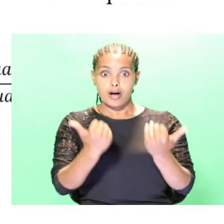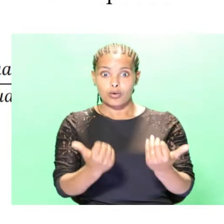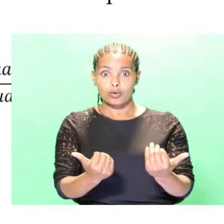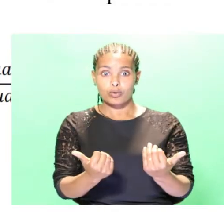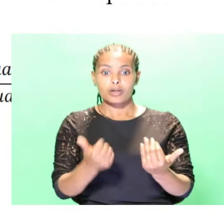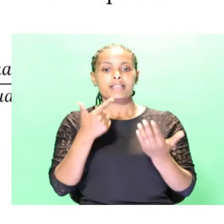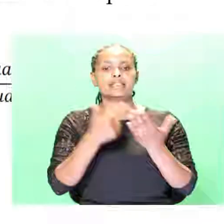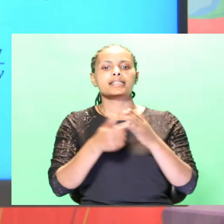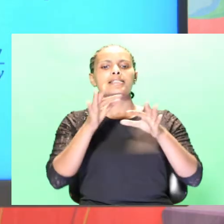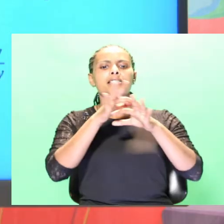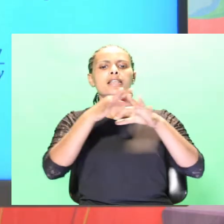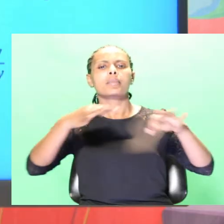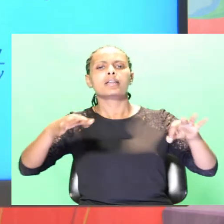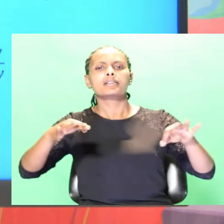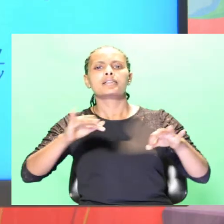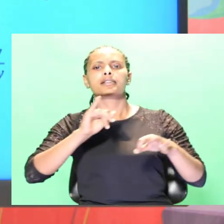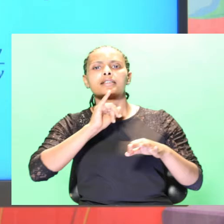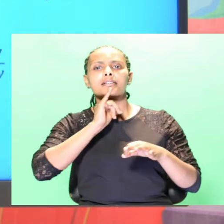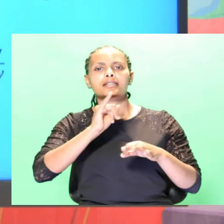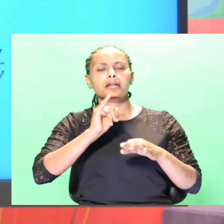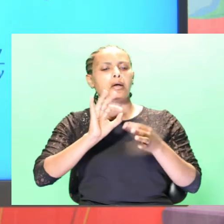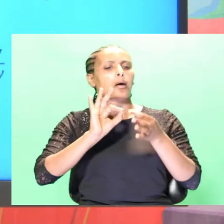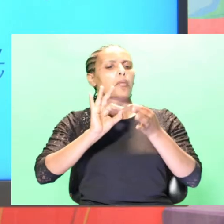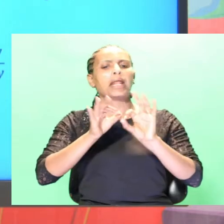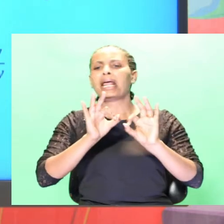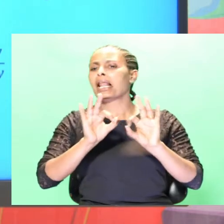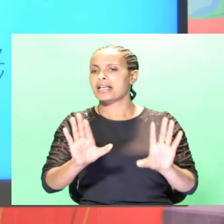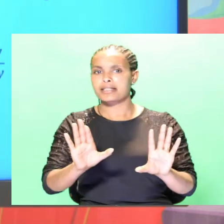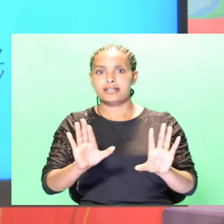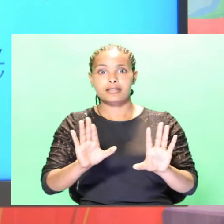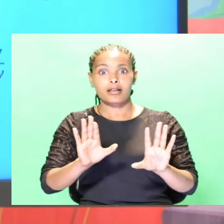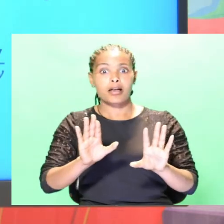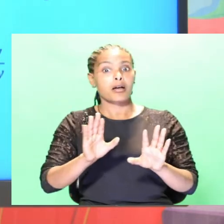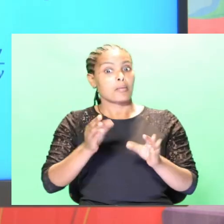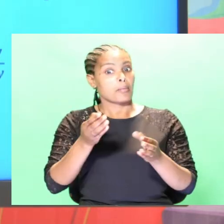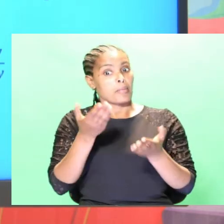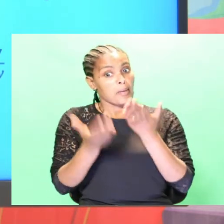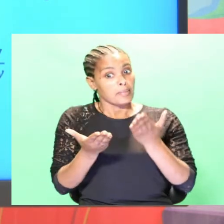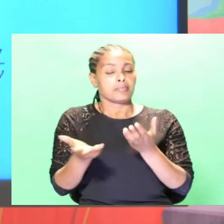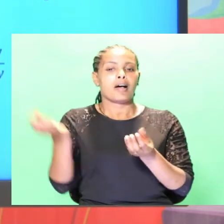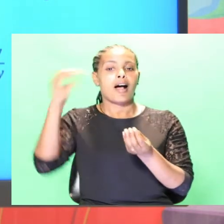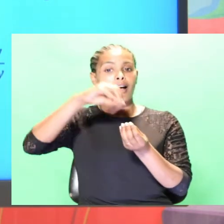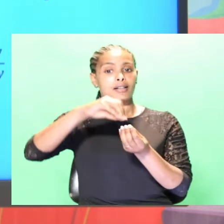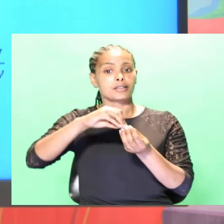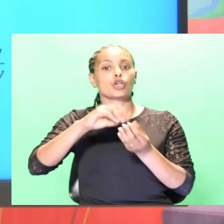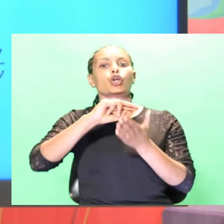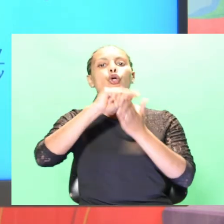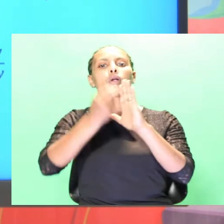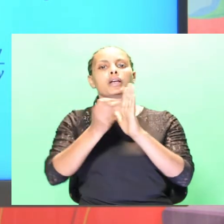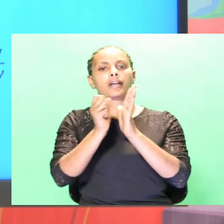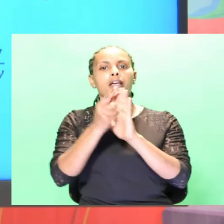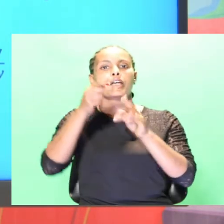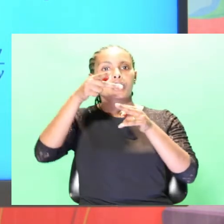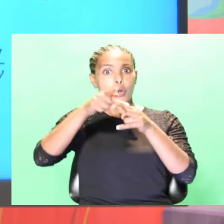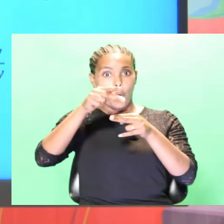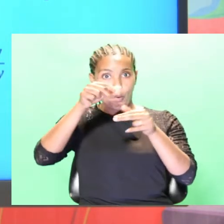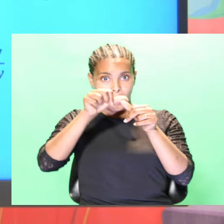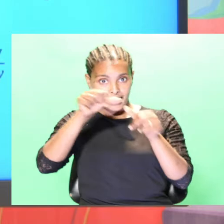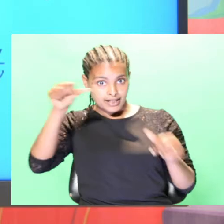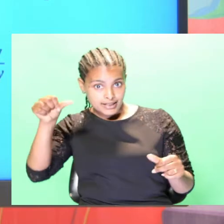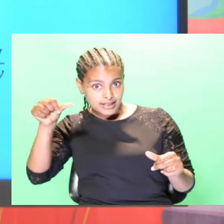Now, this statement is meaningless unless units such as